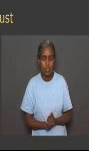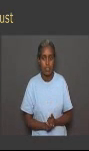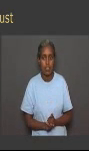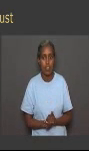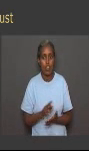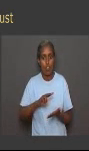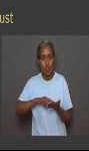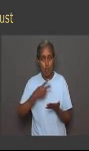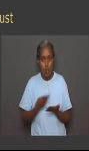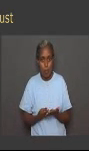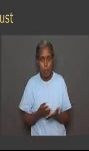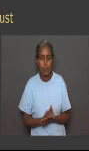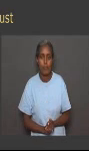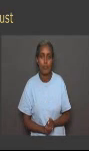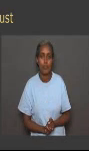volume,